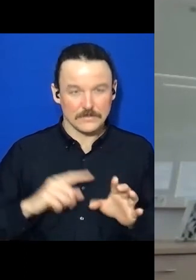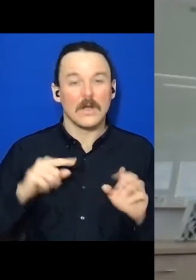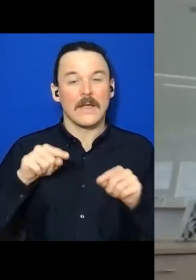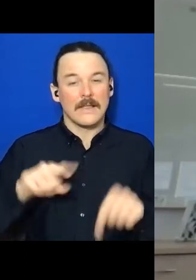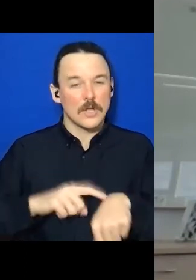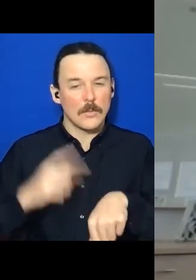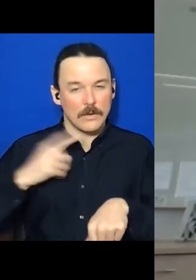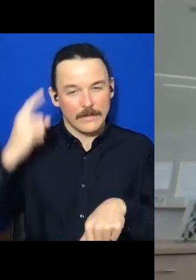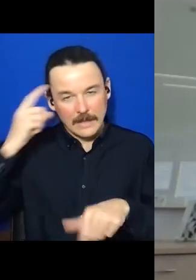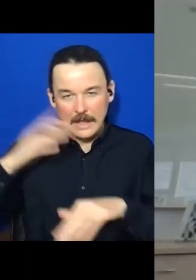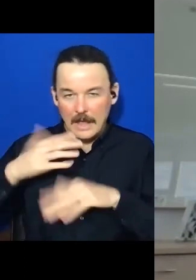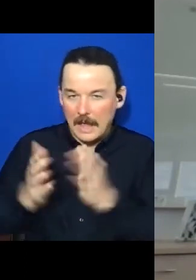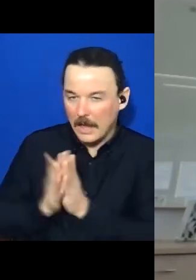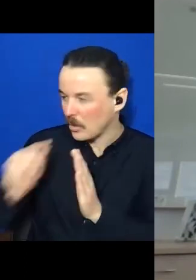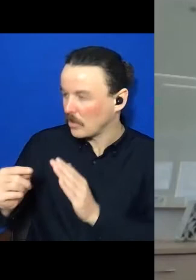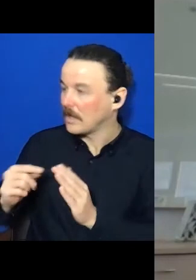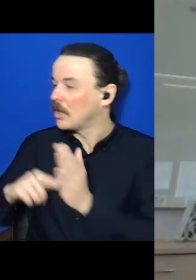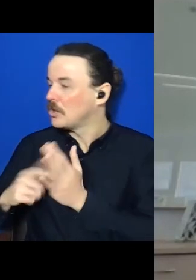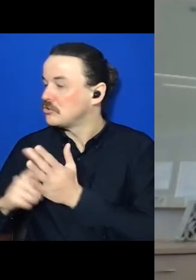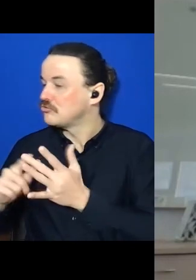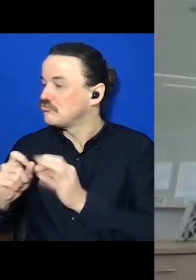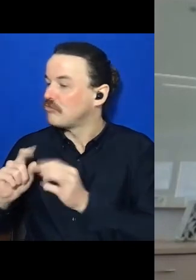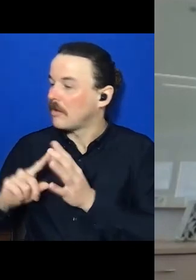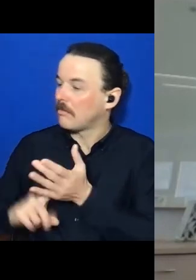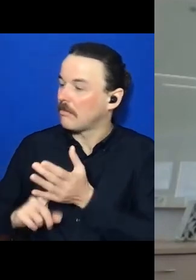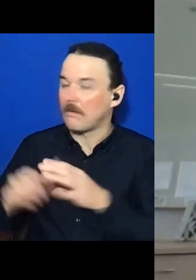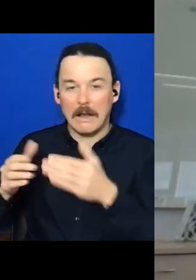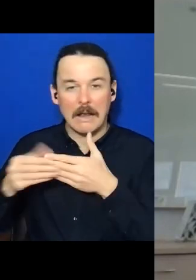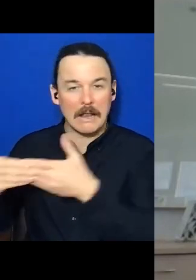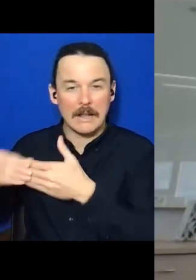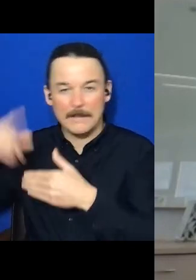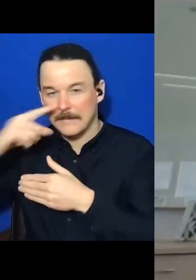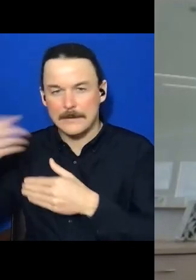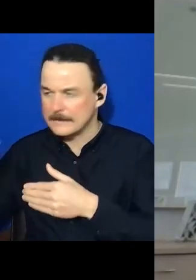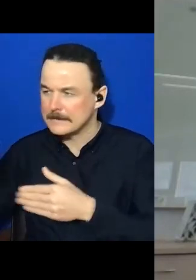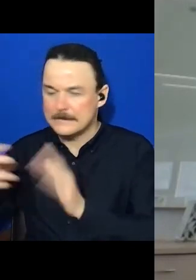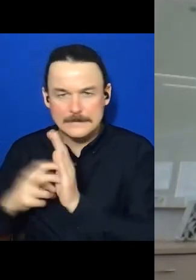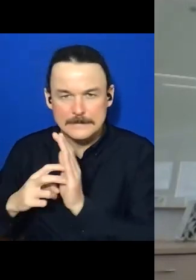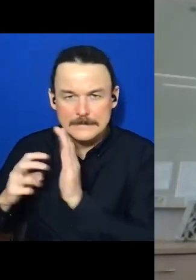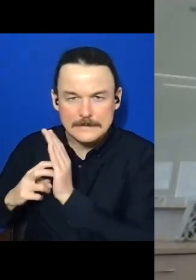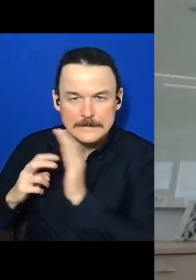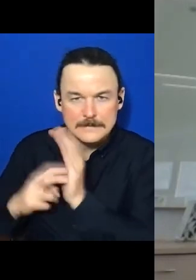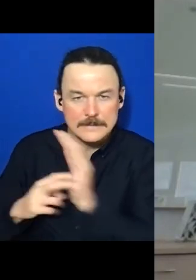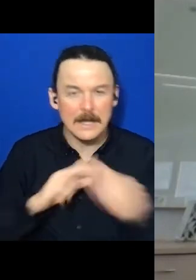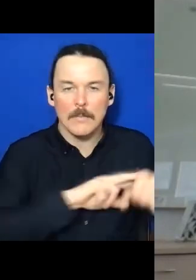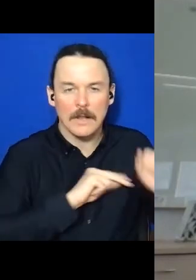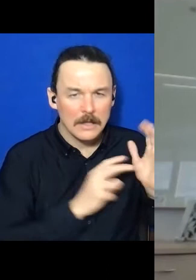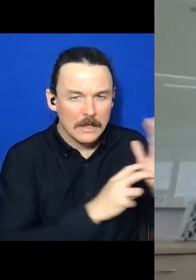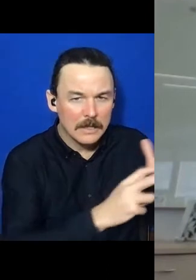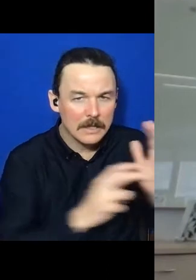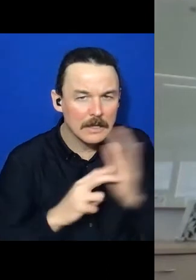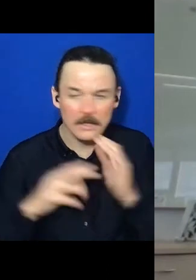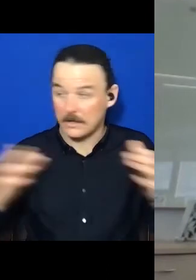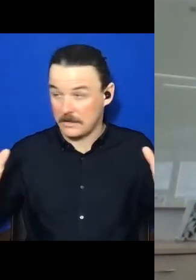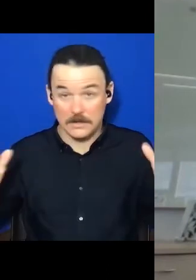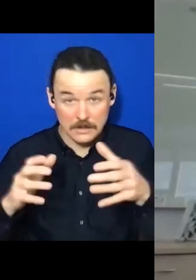alongside of police, to partner with police and to challenge and look at some of the key issues, of course,